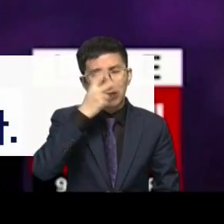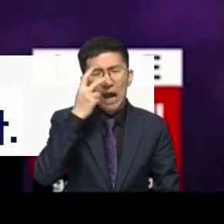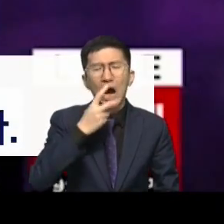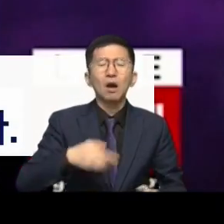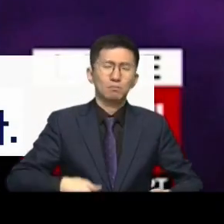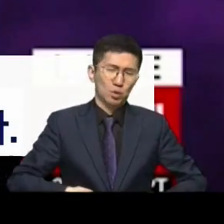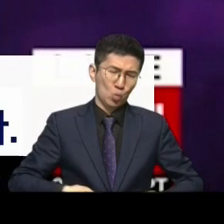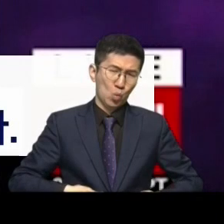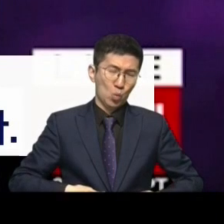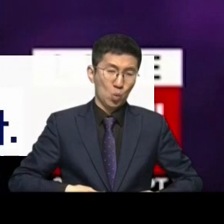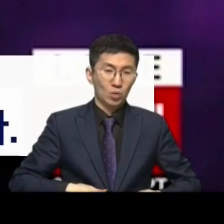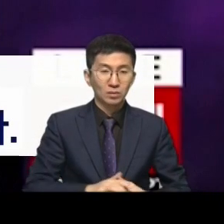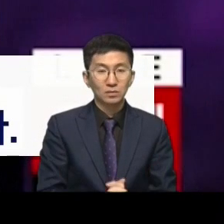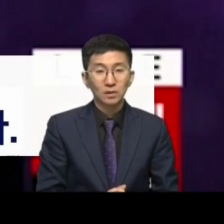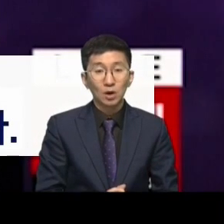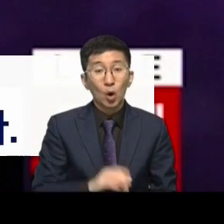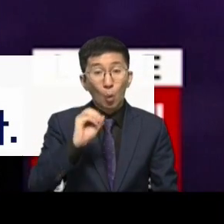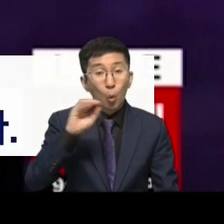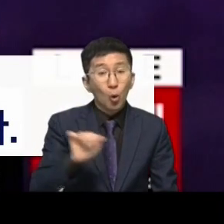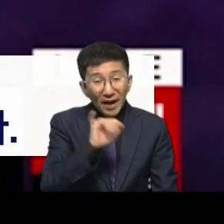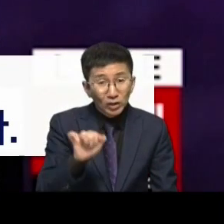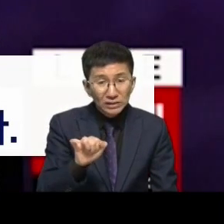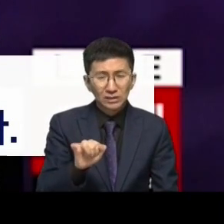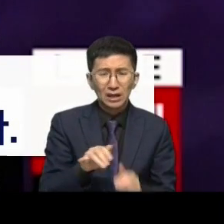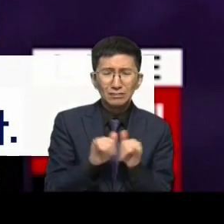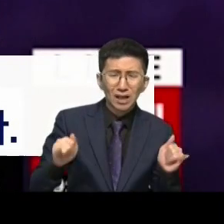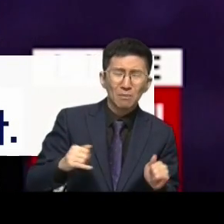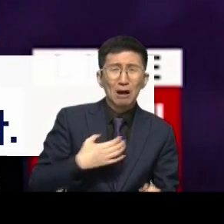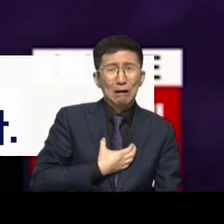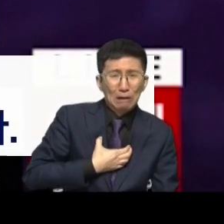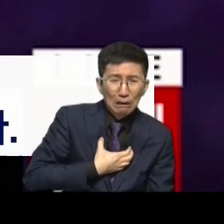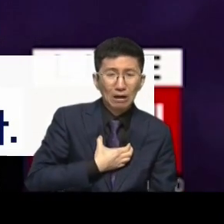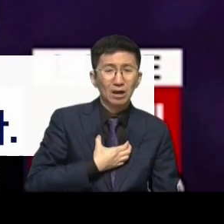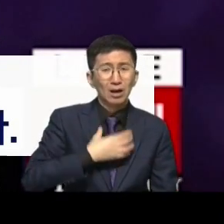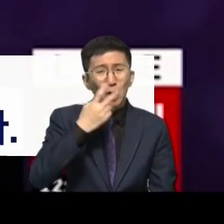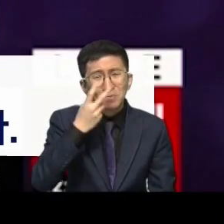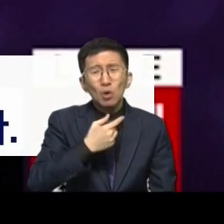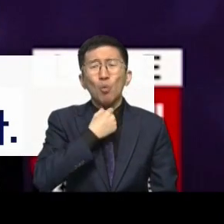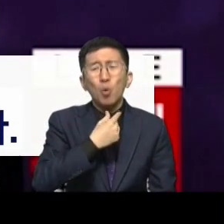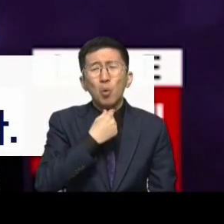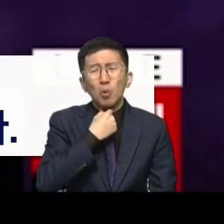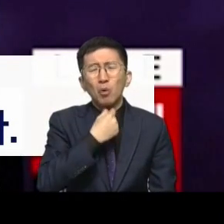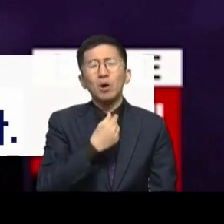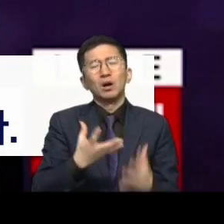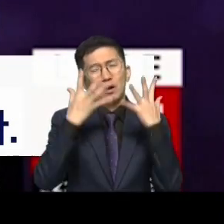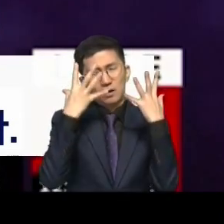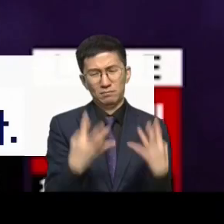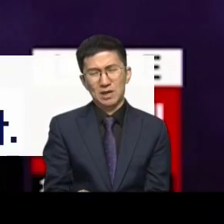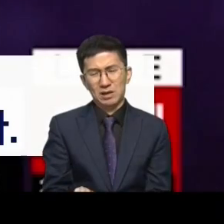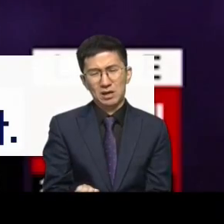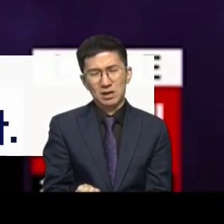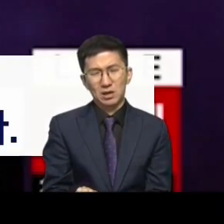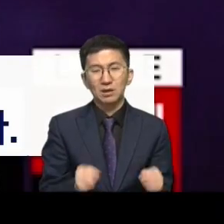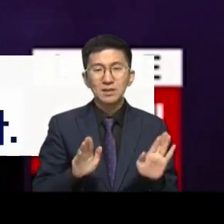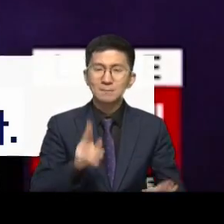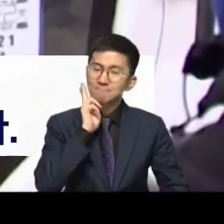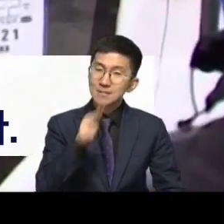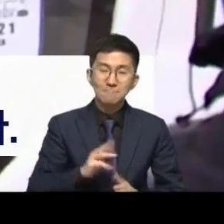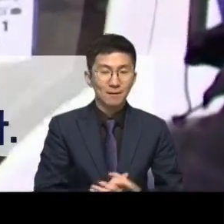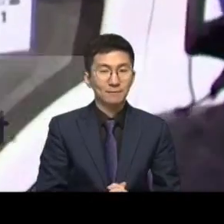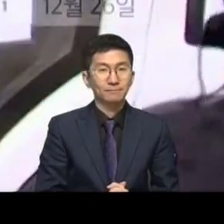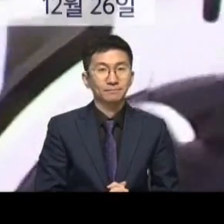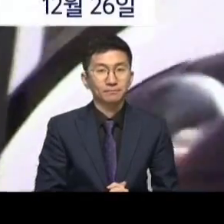much more extensively. Omicron stirring people to get appropriately concerned and wanting to get